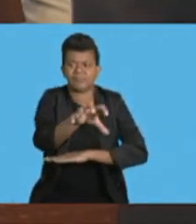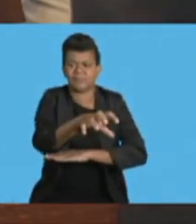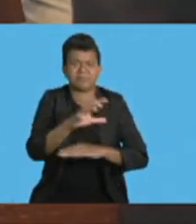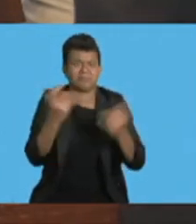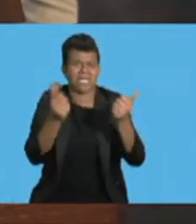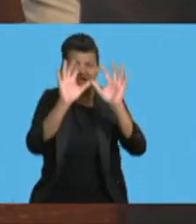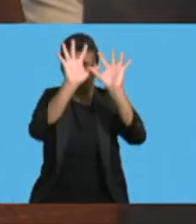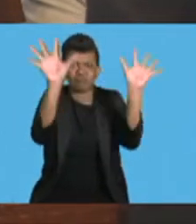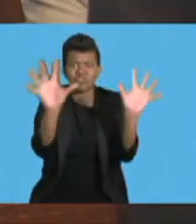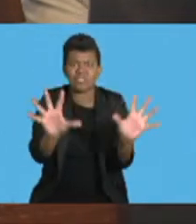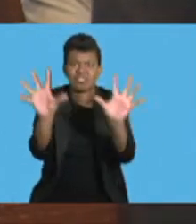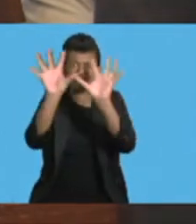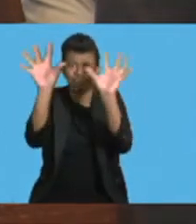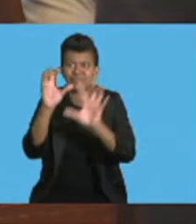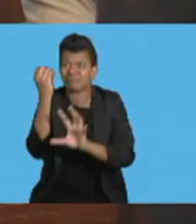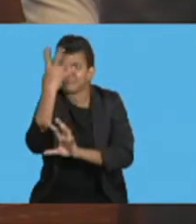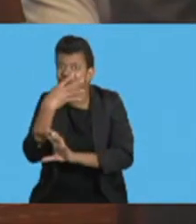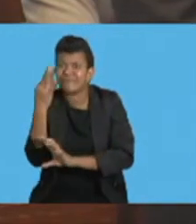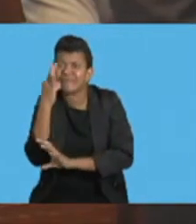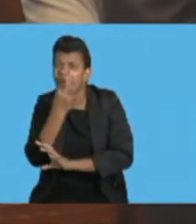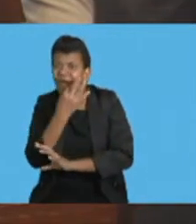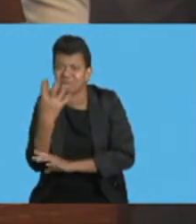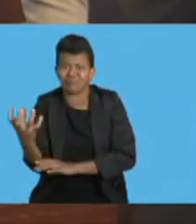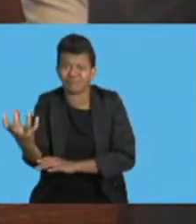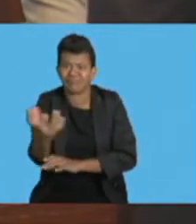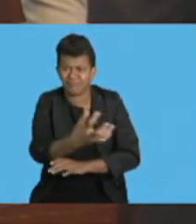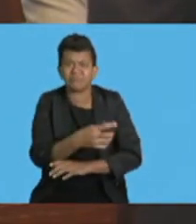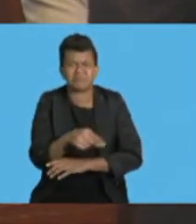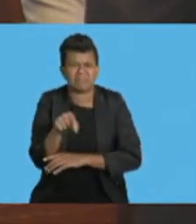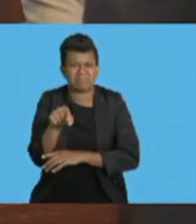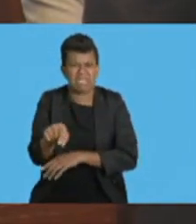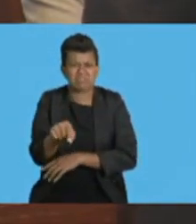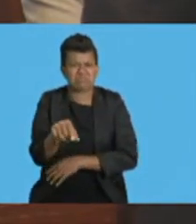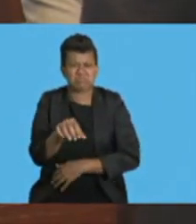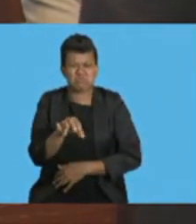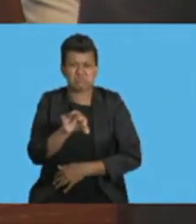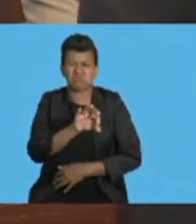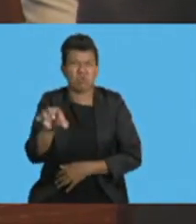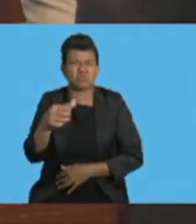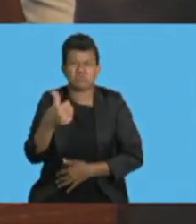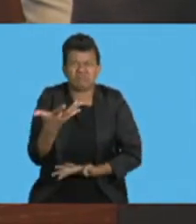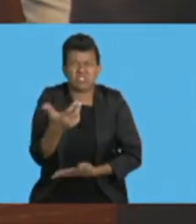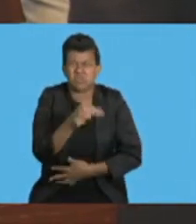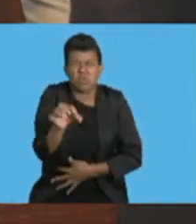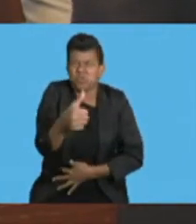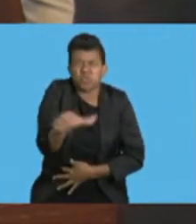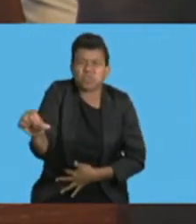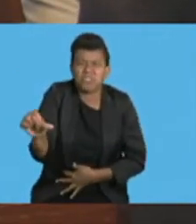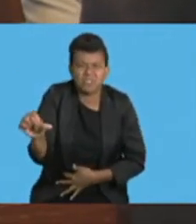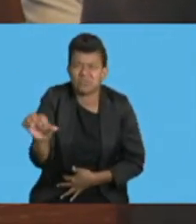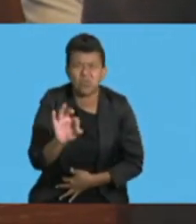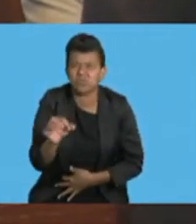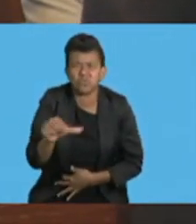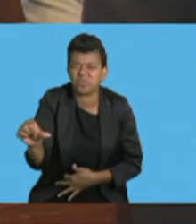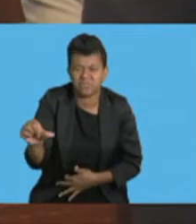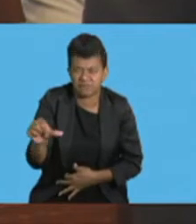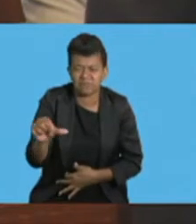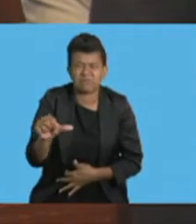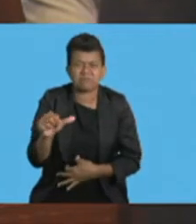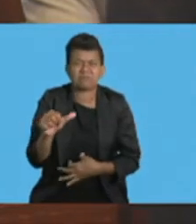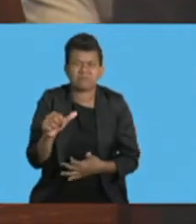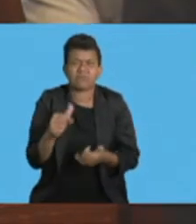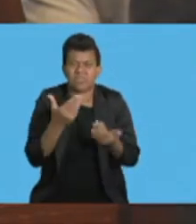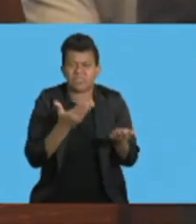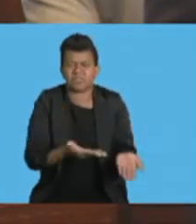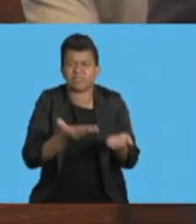the British High Commission residence. It is an unused part of the garden. The area designated currently is for car park